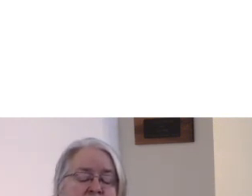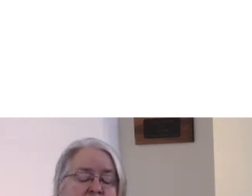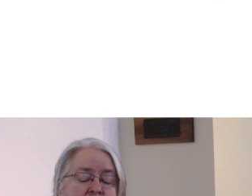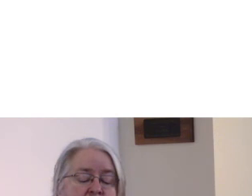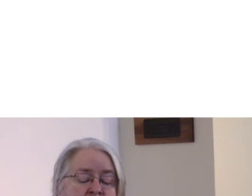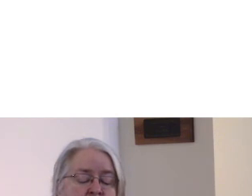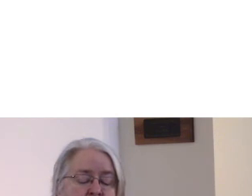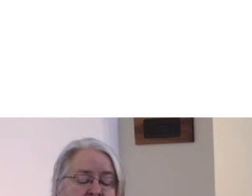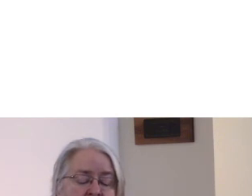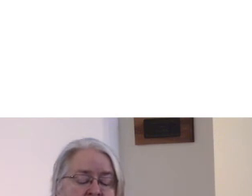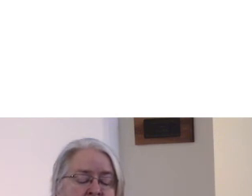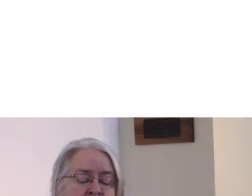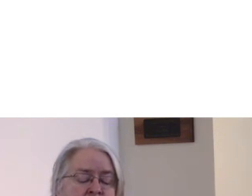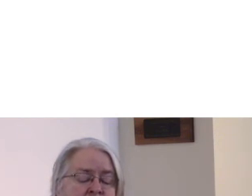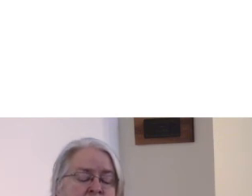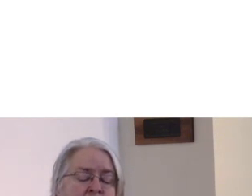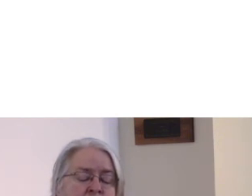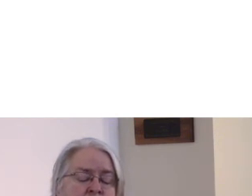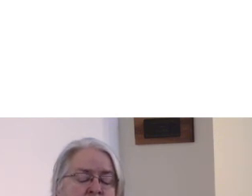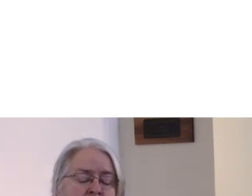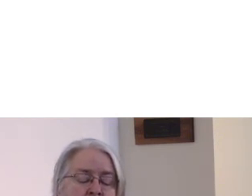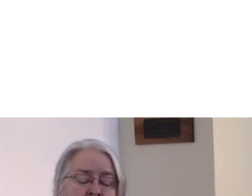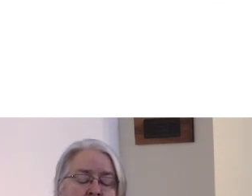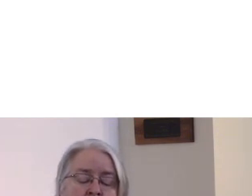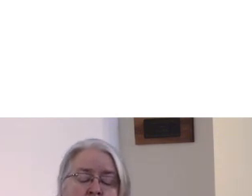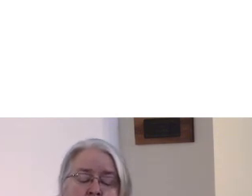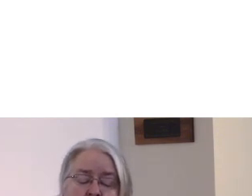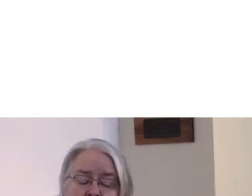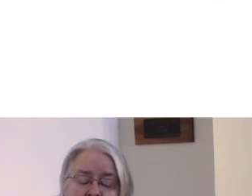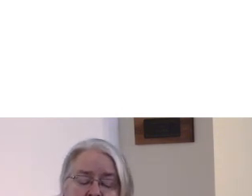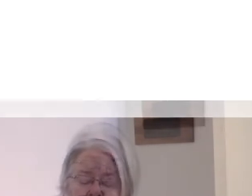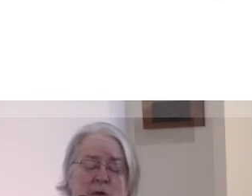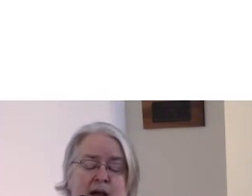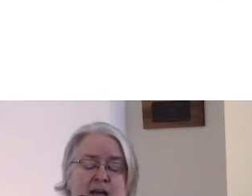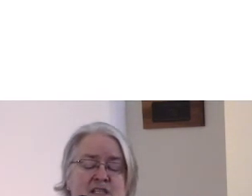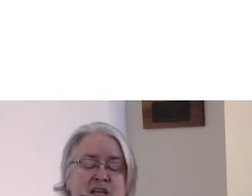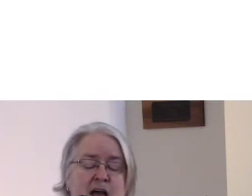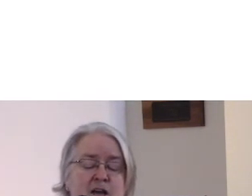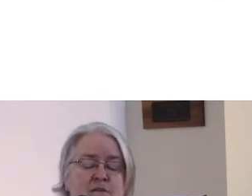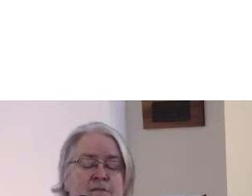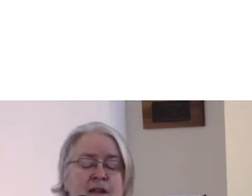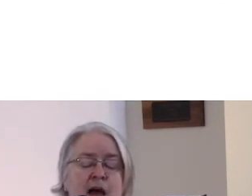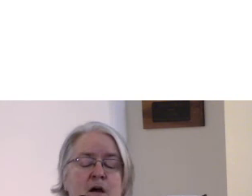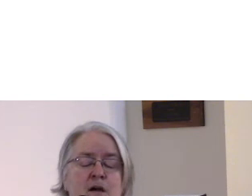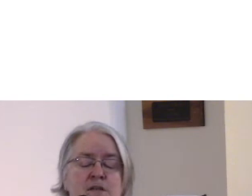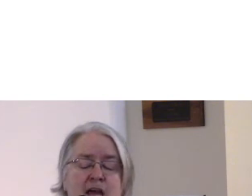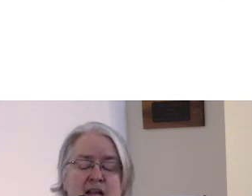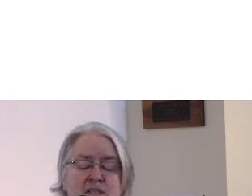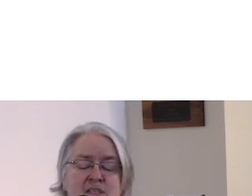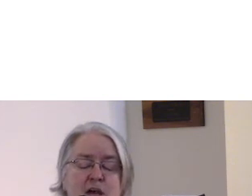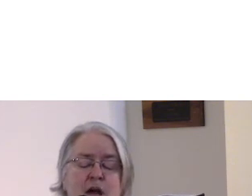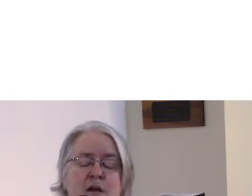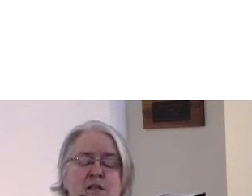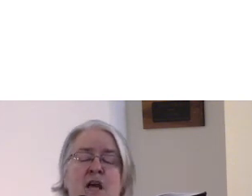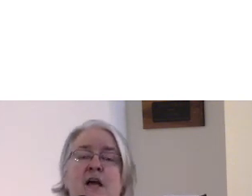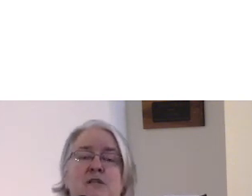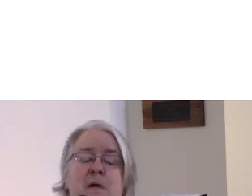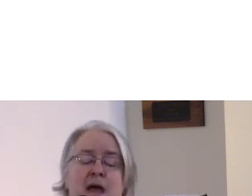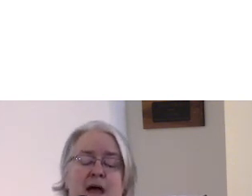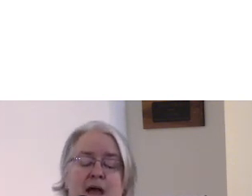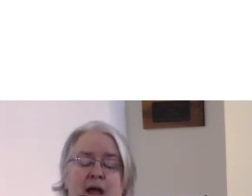it stands revealed, while grass and flowers and